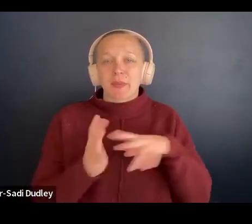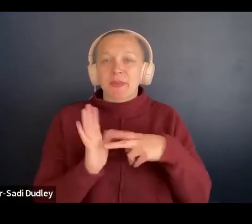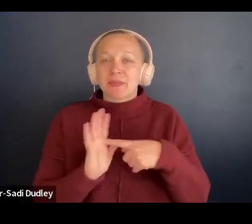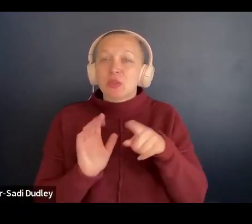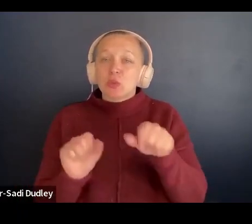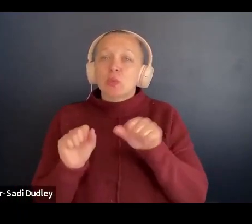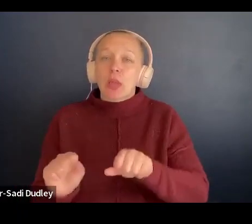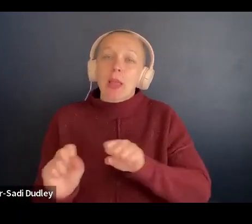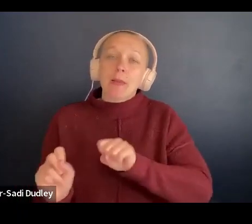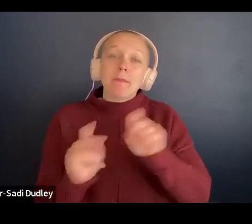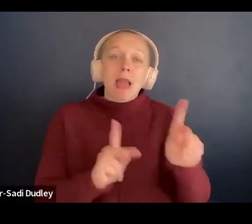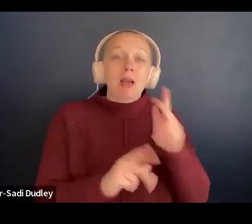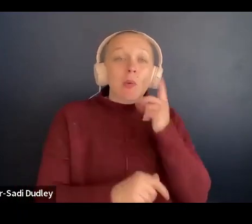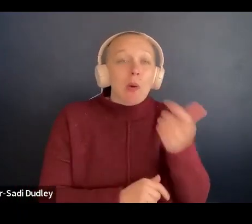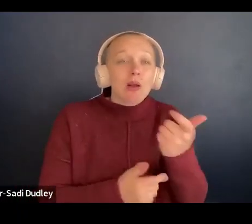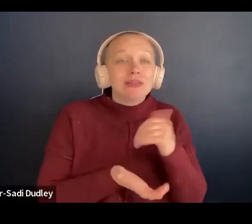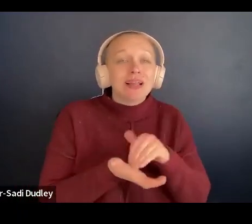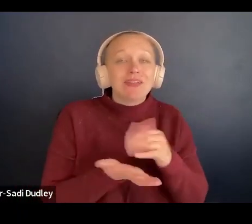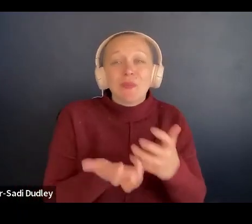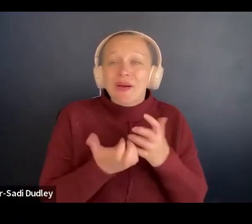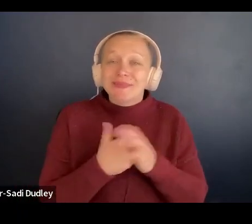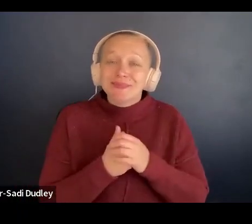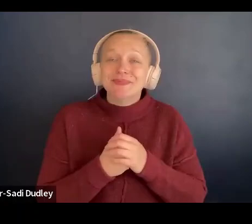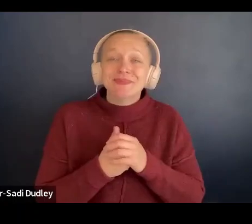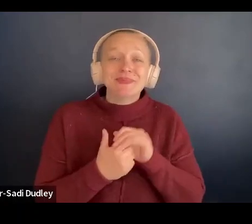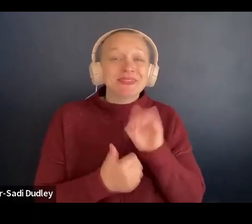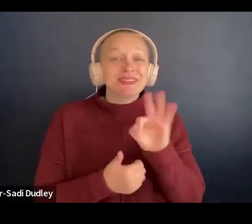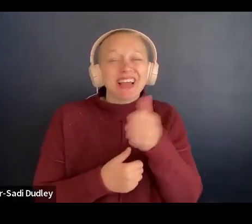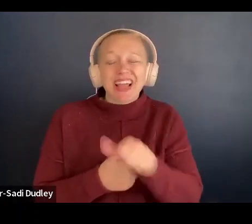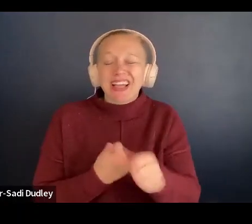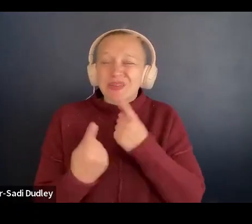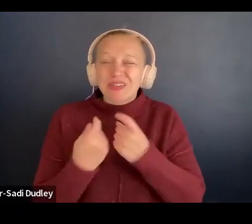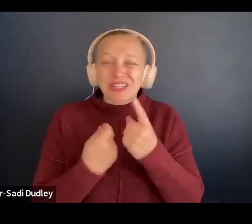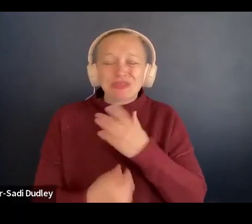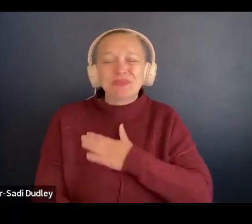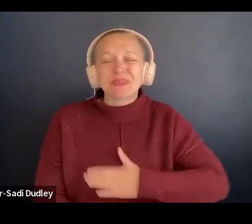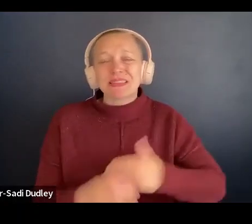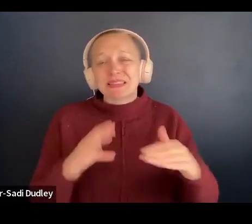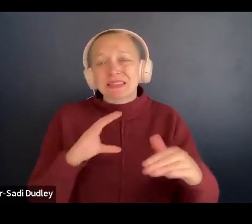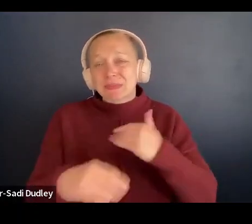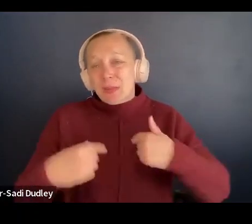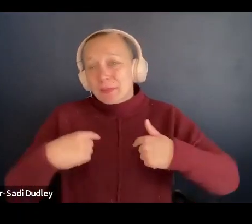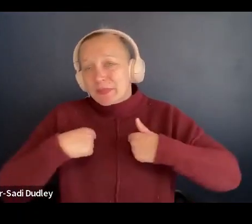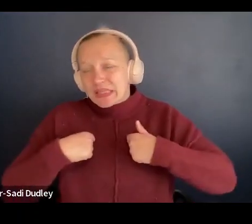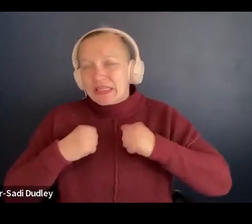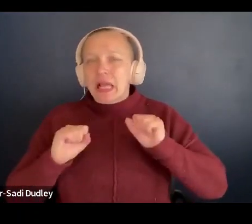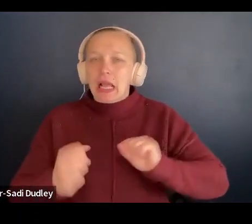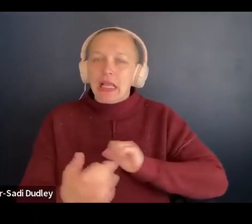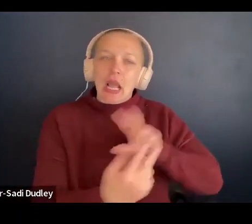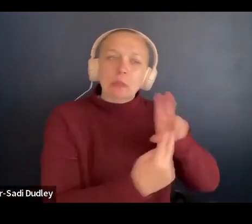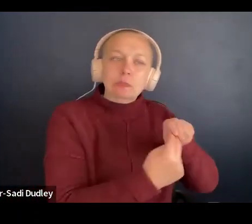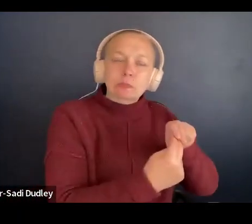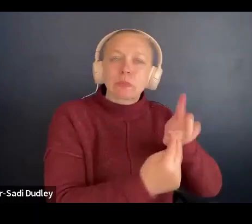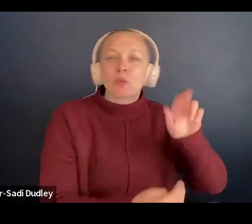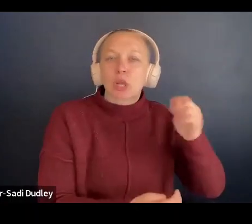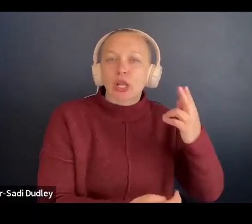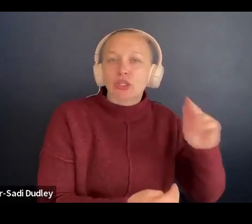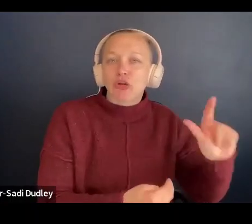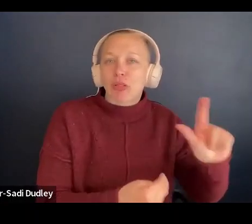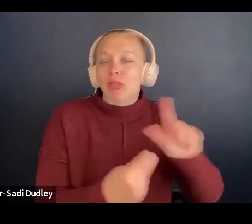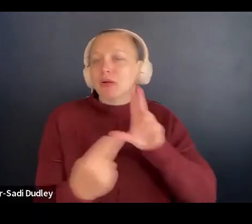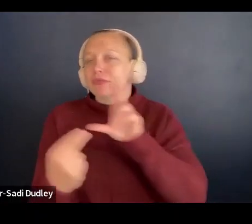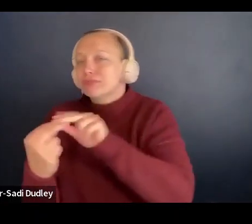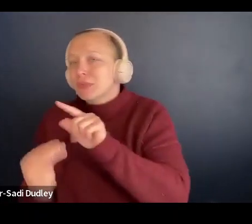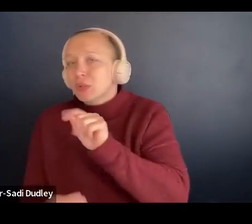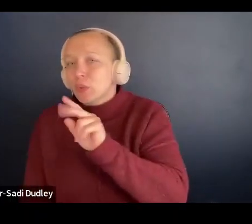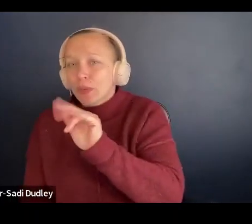back and rewatch if you need to. And if you have any questions, you can email me and I can reach out to Rachel and Tony for you to get